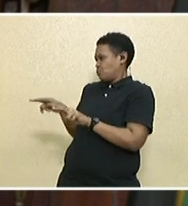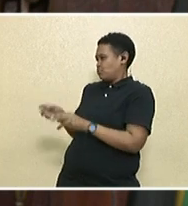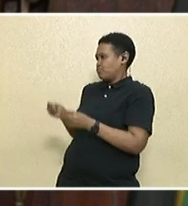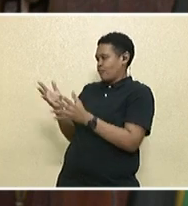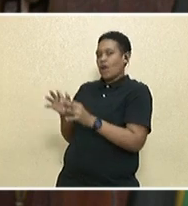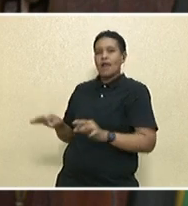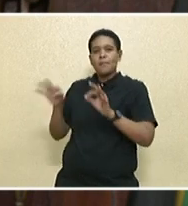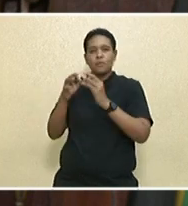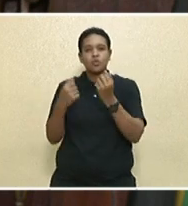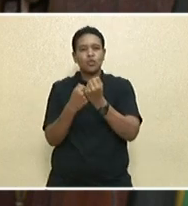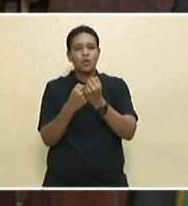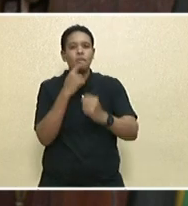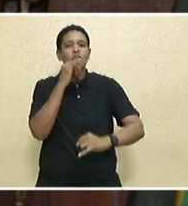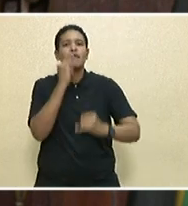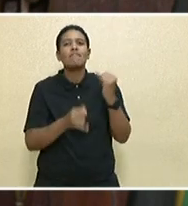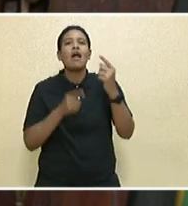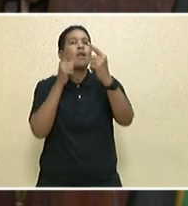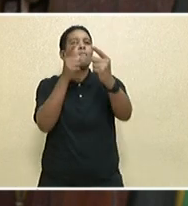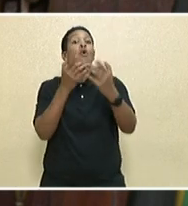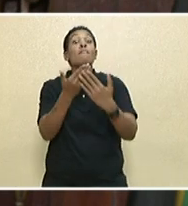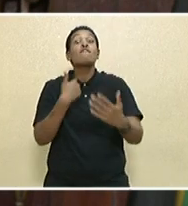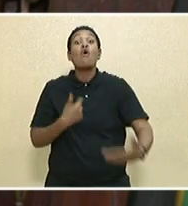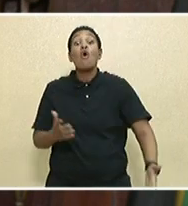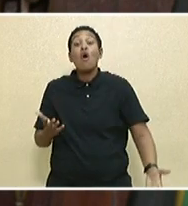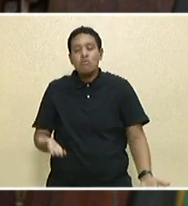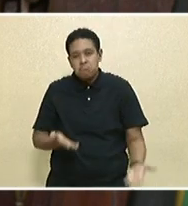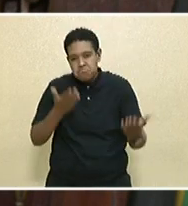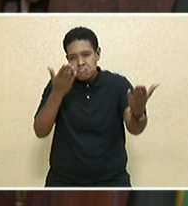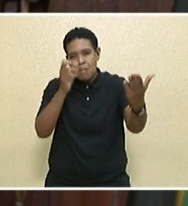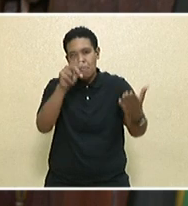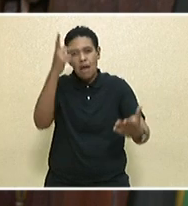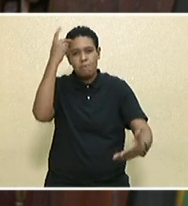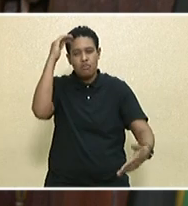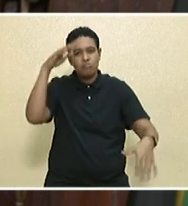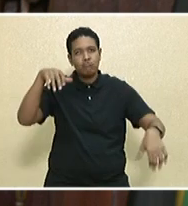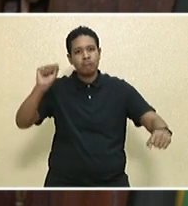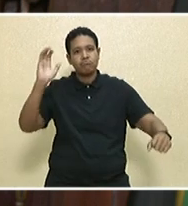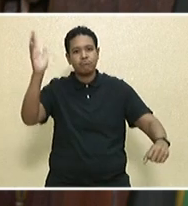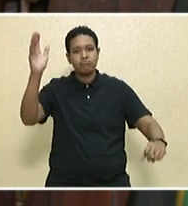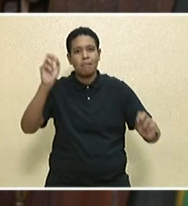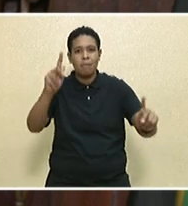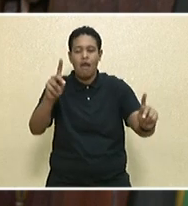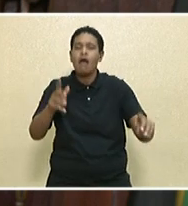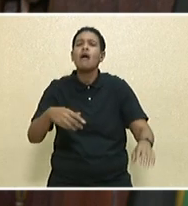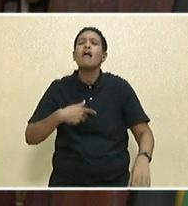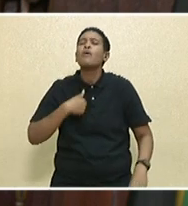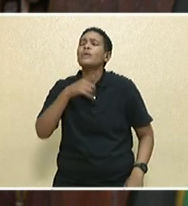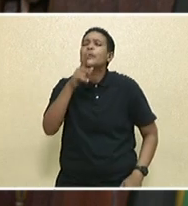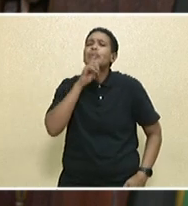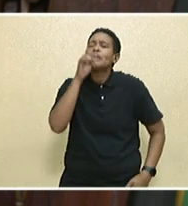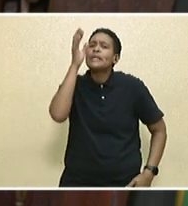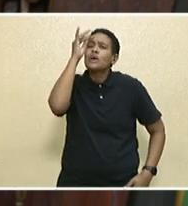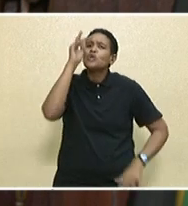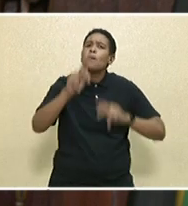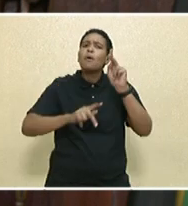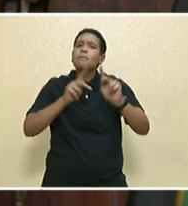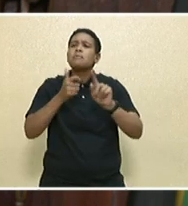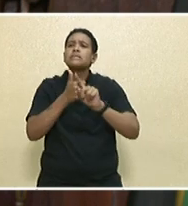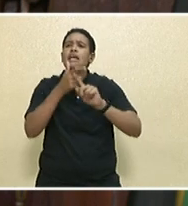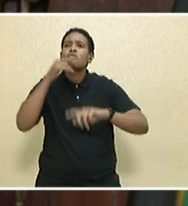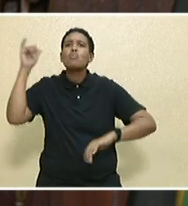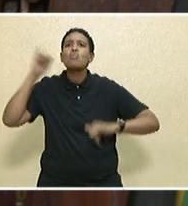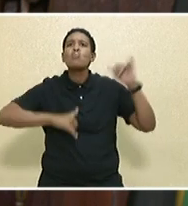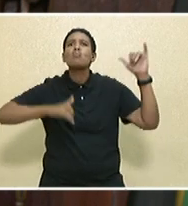The final point I'd raise here before I hand back to the PM is that we are very concerned about persons who have come in over the last